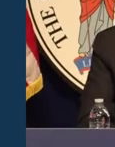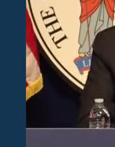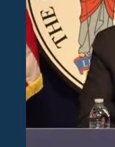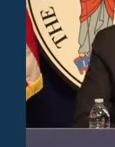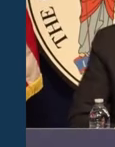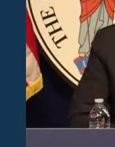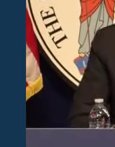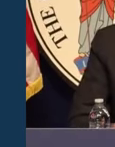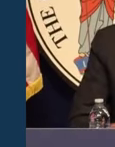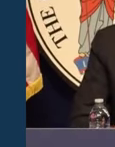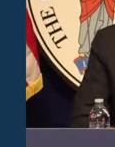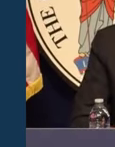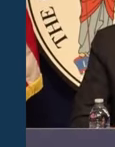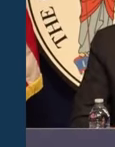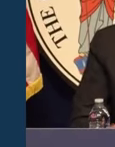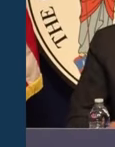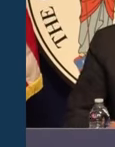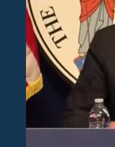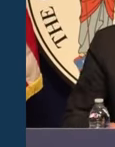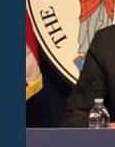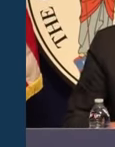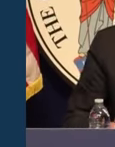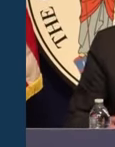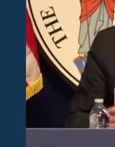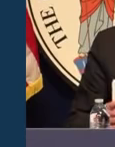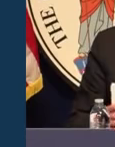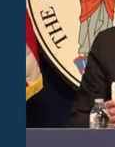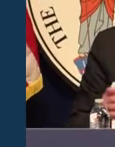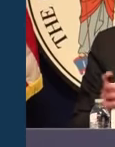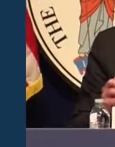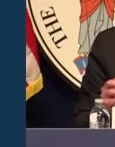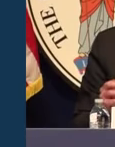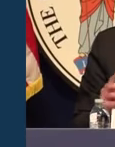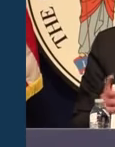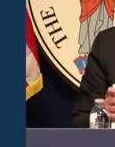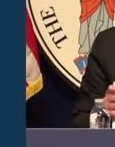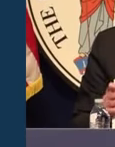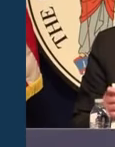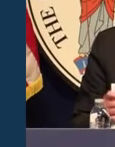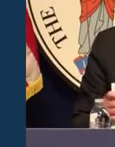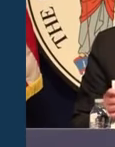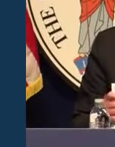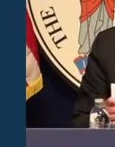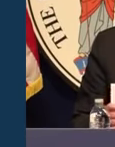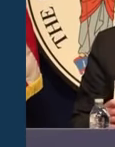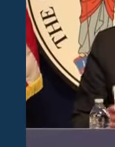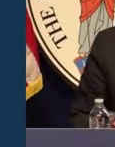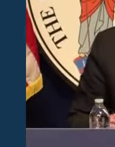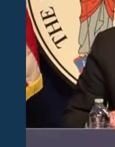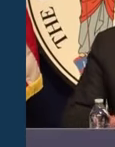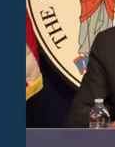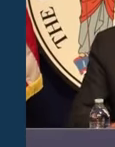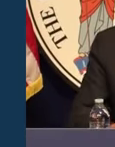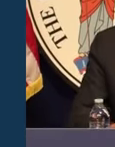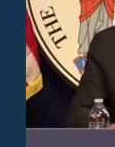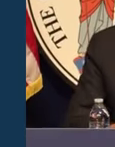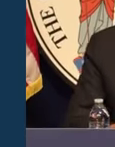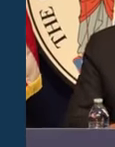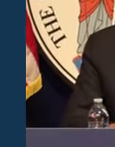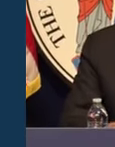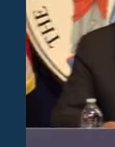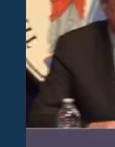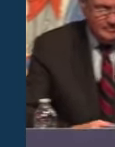district, a guy who goes to bat for us every single day. Please help me welcome Congressman